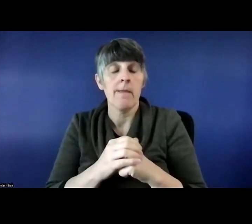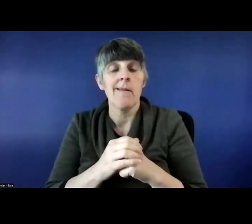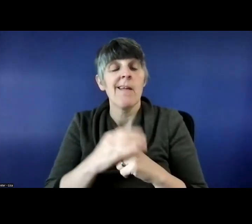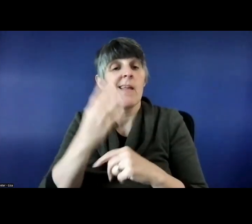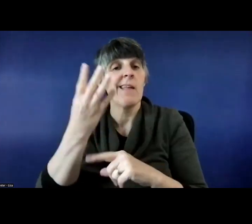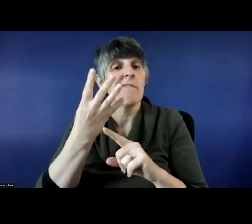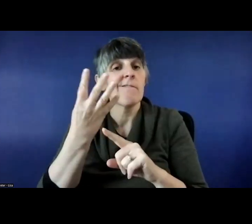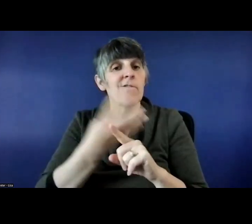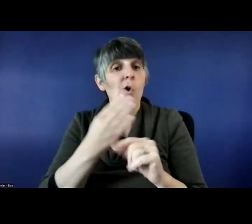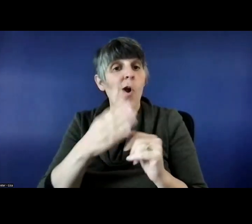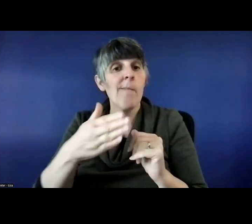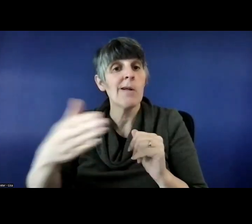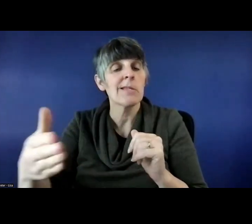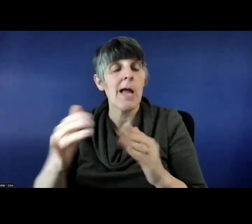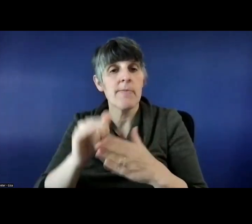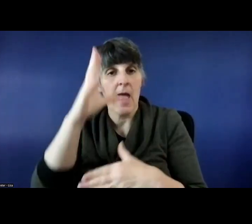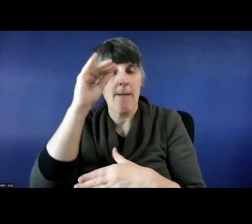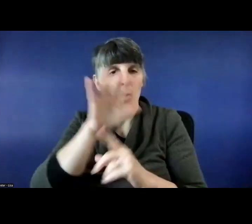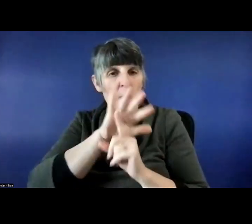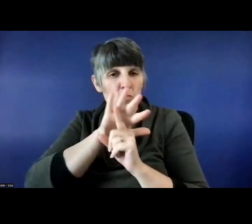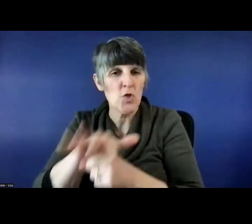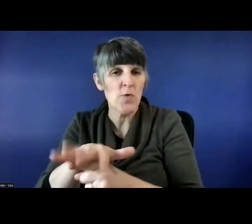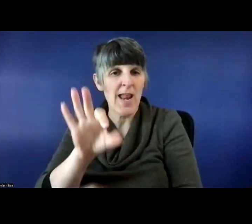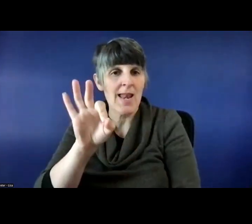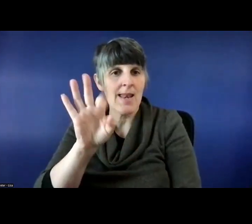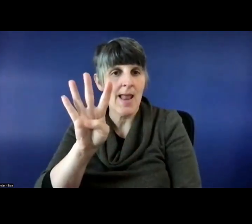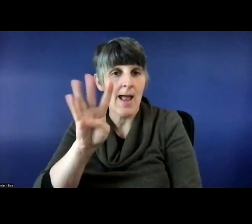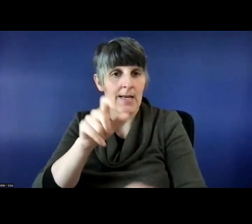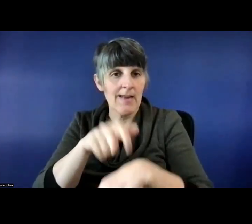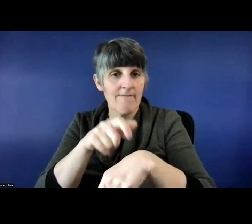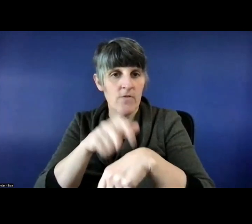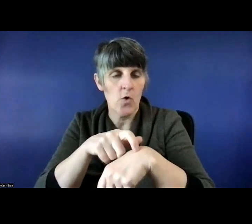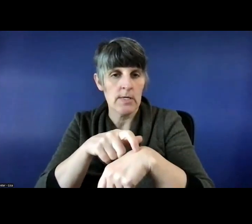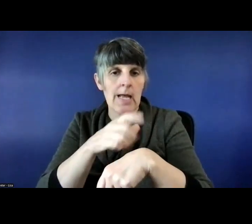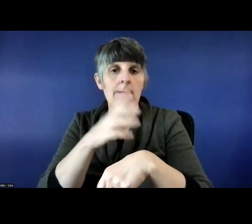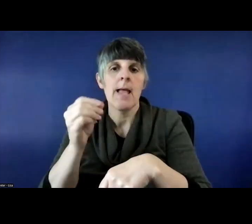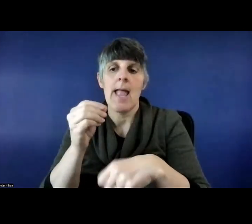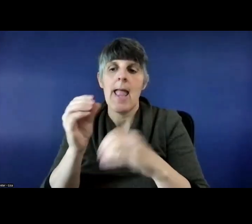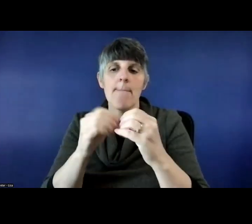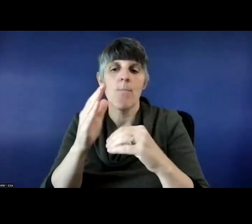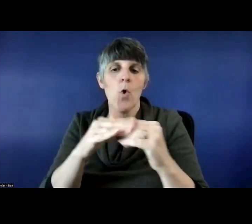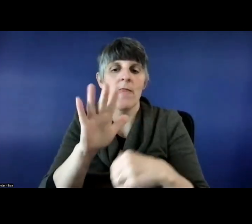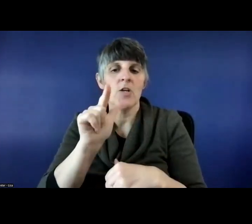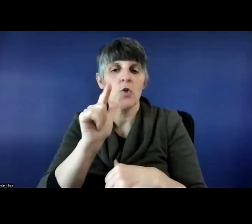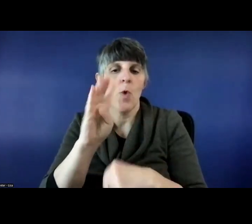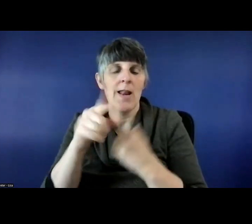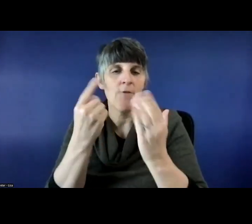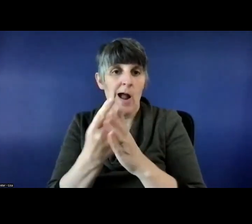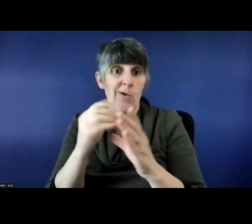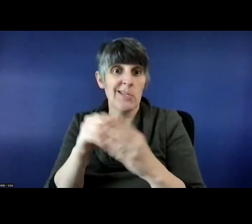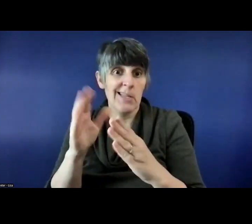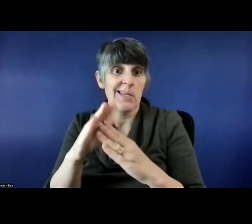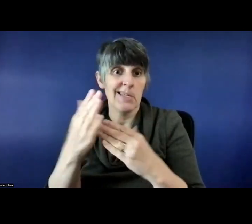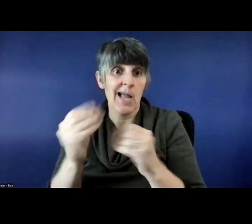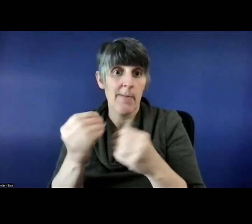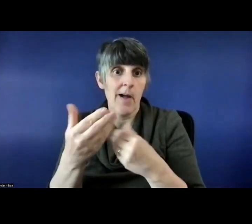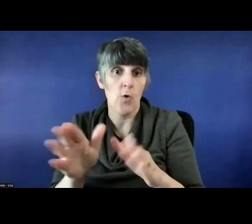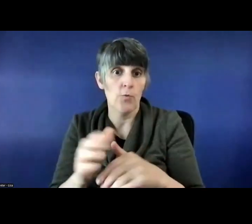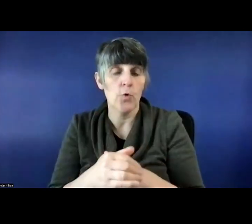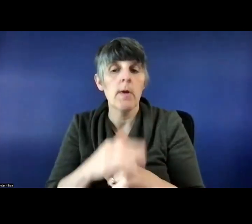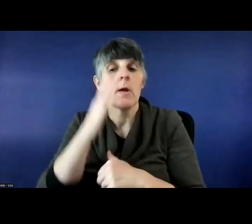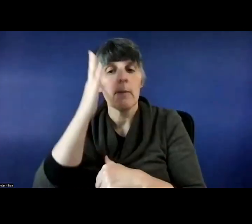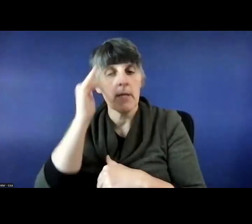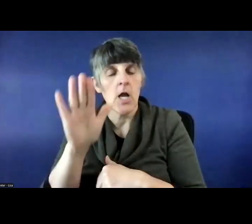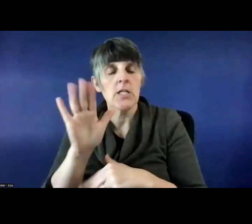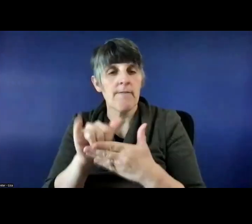period, this boy had been restrained 94 times and had spent over 24 hours in the timeout room. Because of